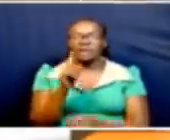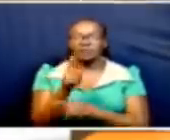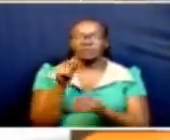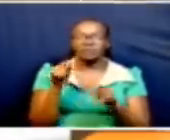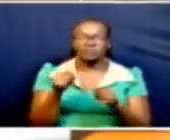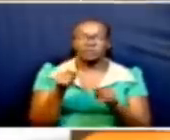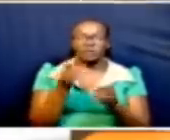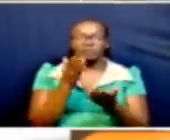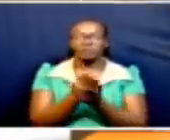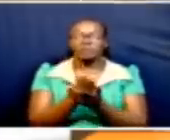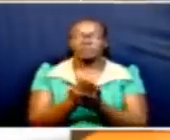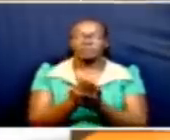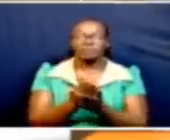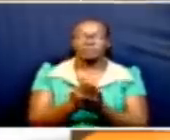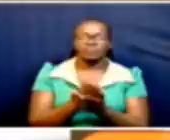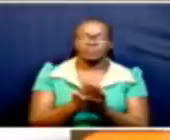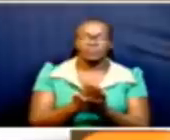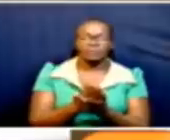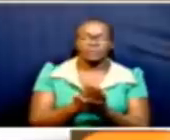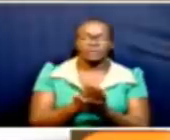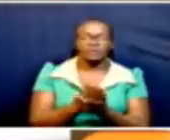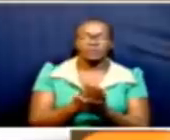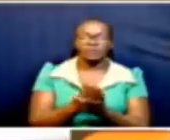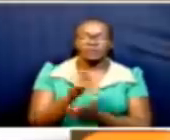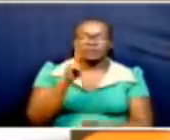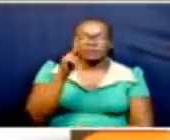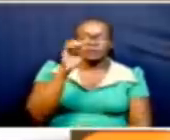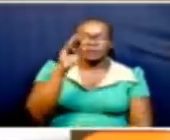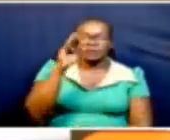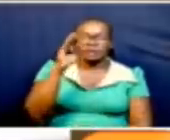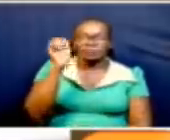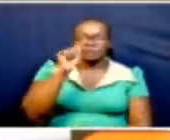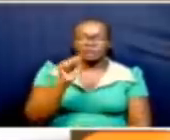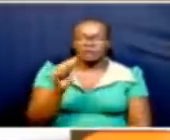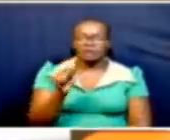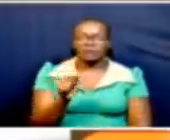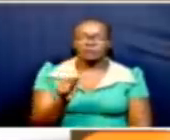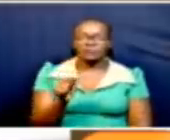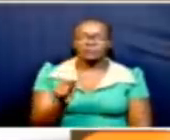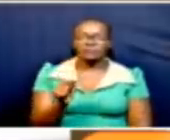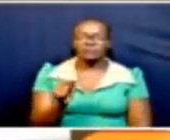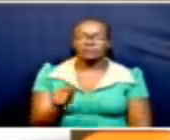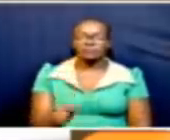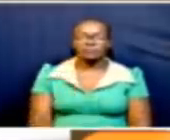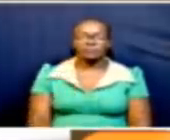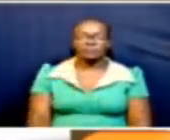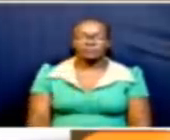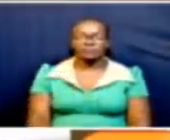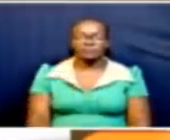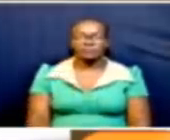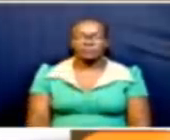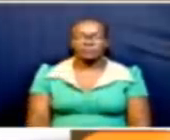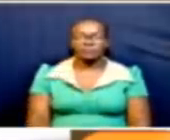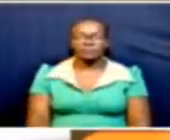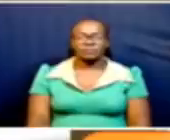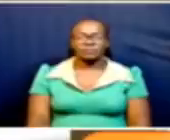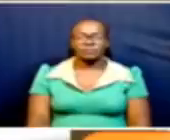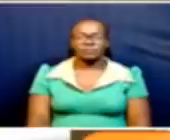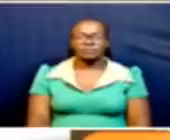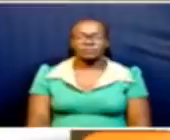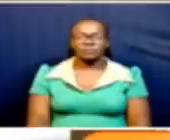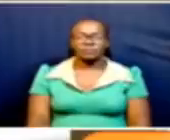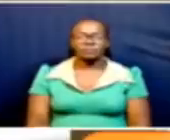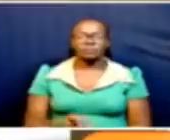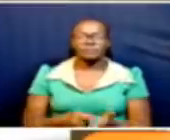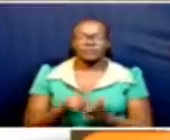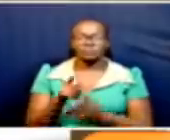that KEBS has confirmed that the sugars, no mercury, which means that these people are also political. And in the same position, same team. Yeah. They're in the same